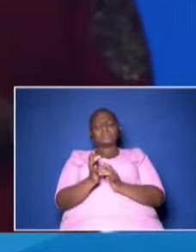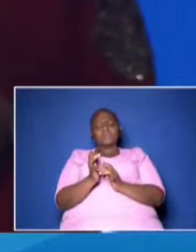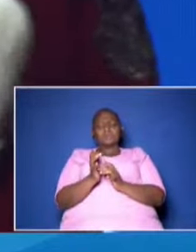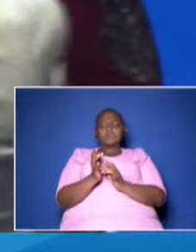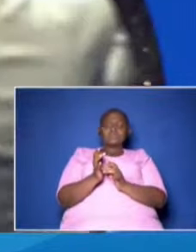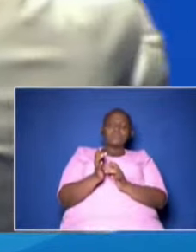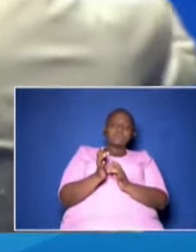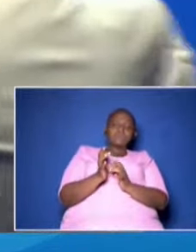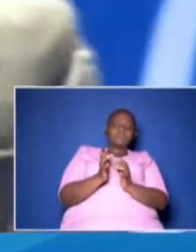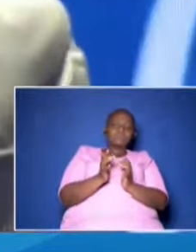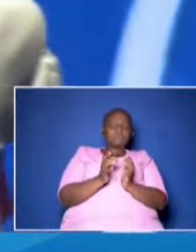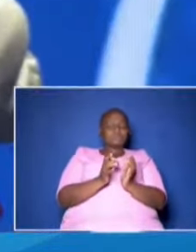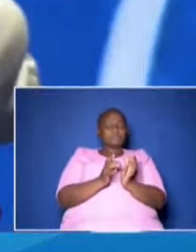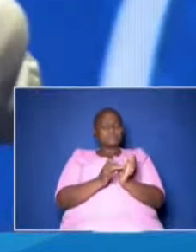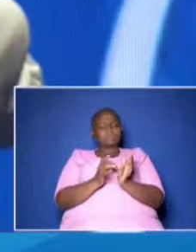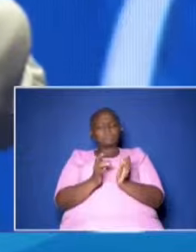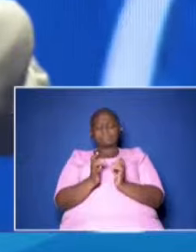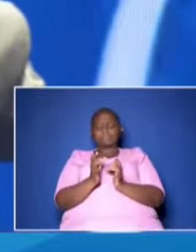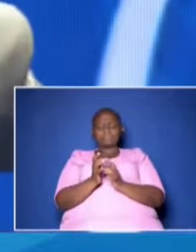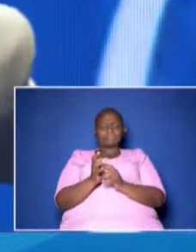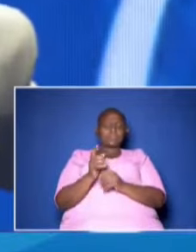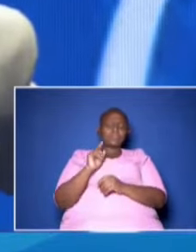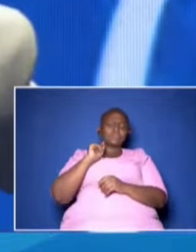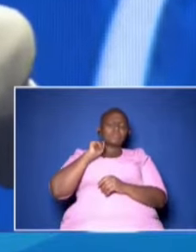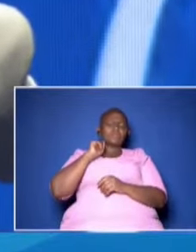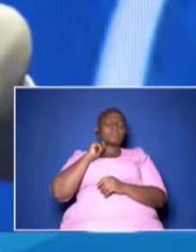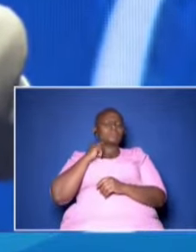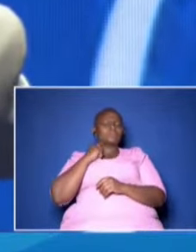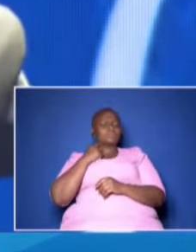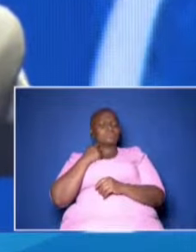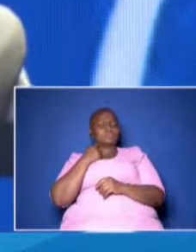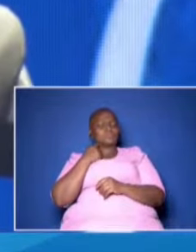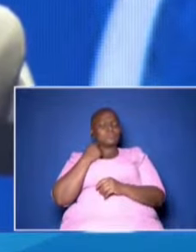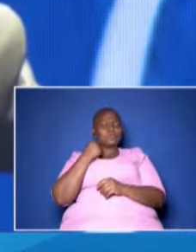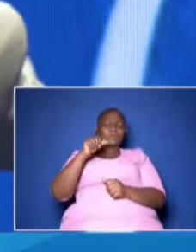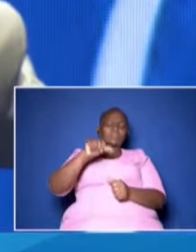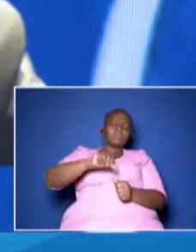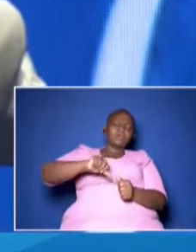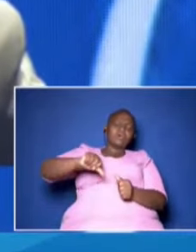Jesus there is something